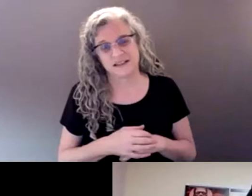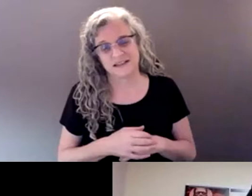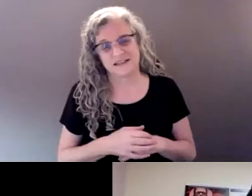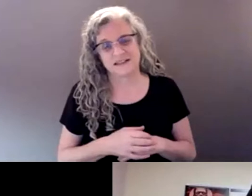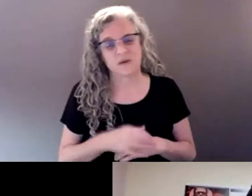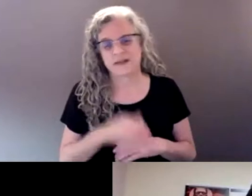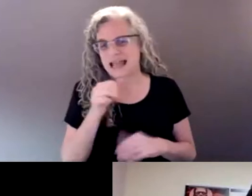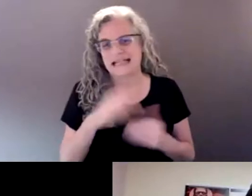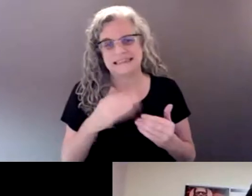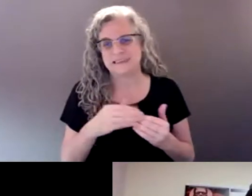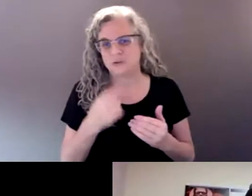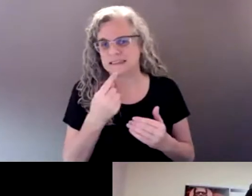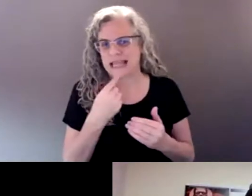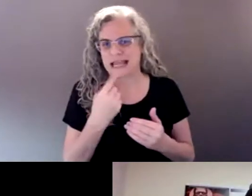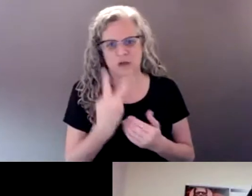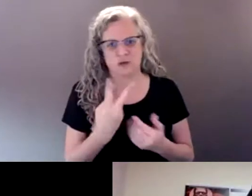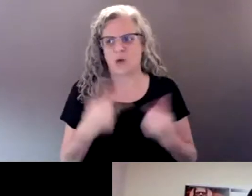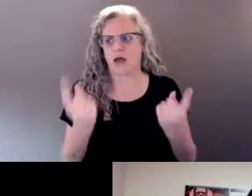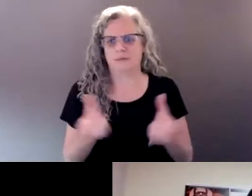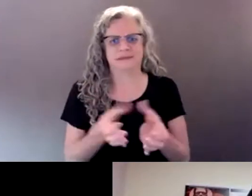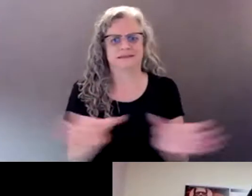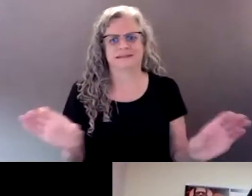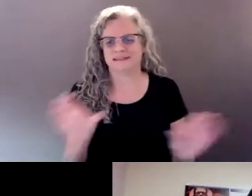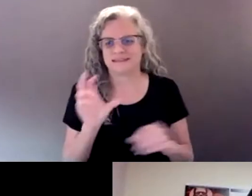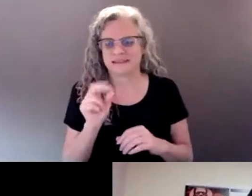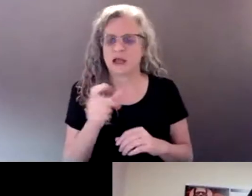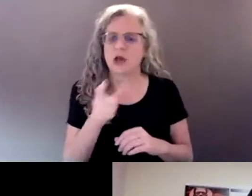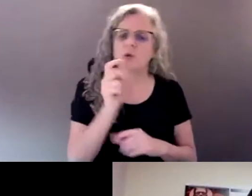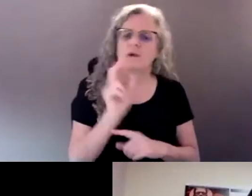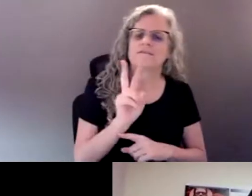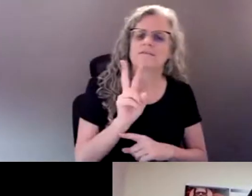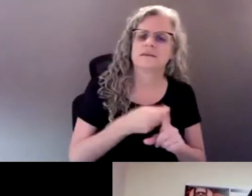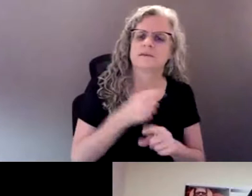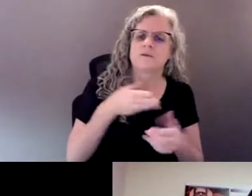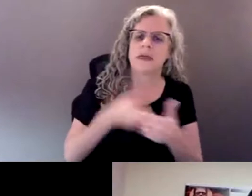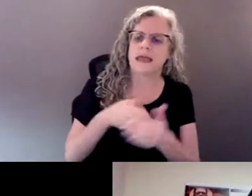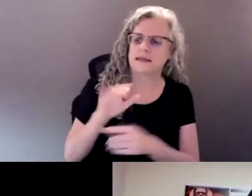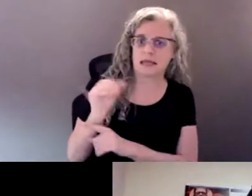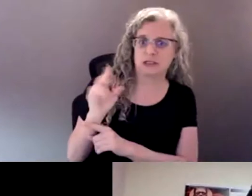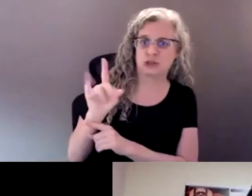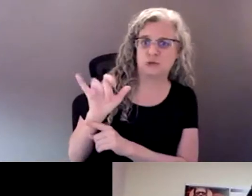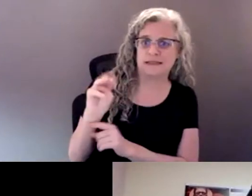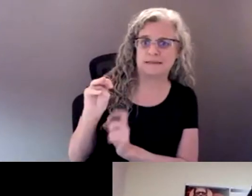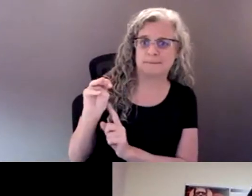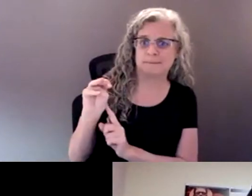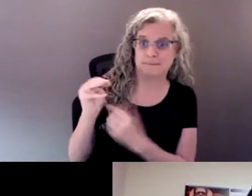easy as I'm suggesting. Because if you think about who the victims of anti-Judaism are